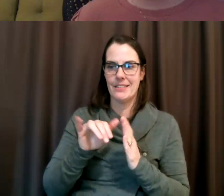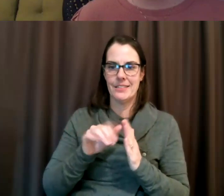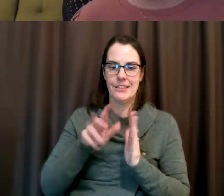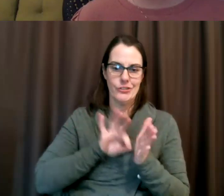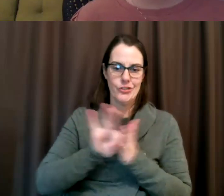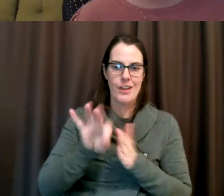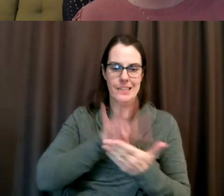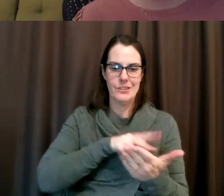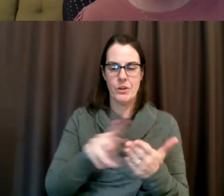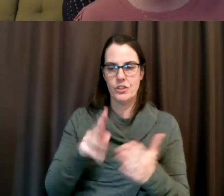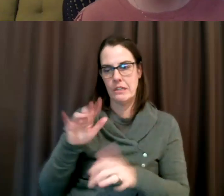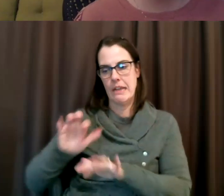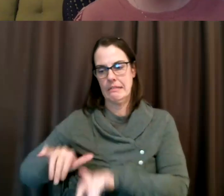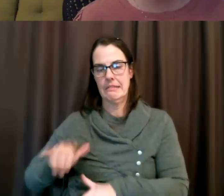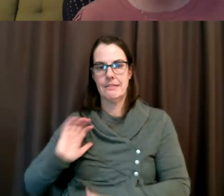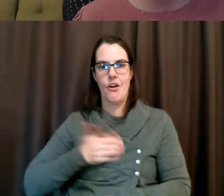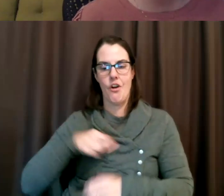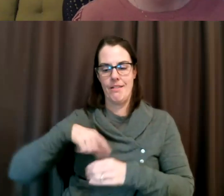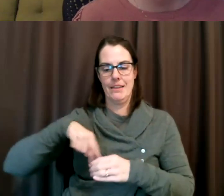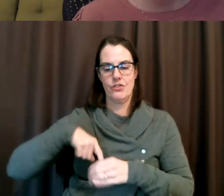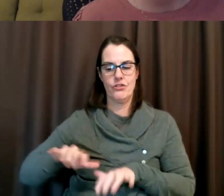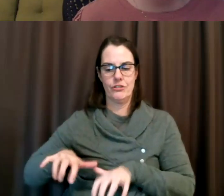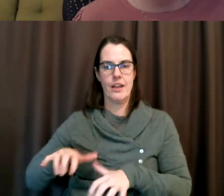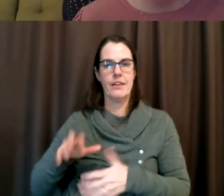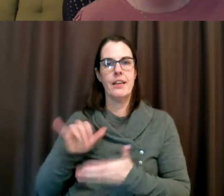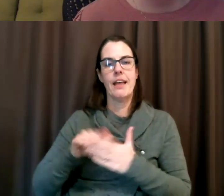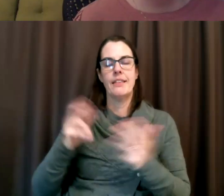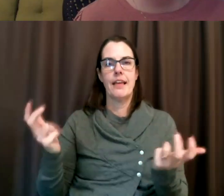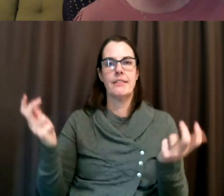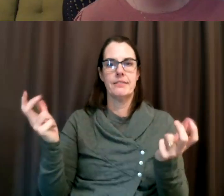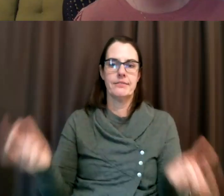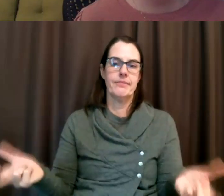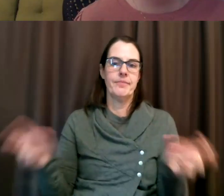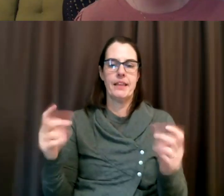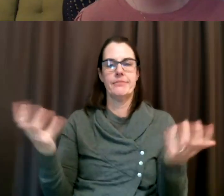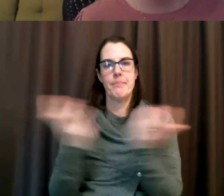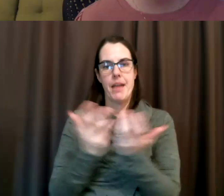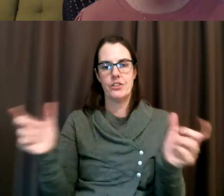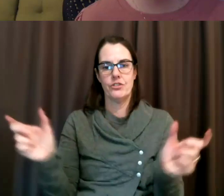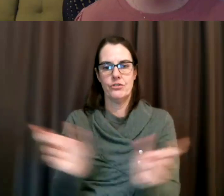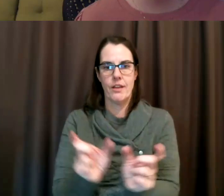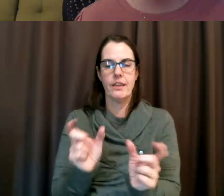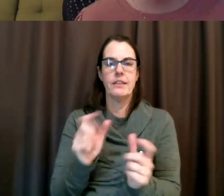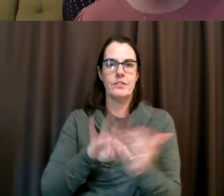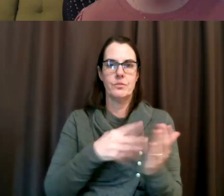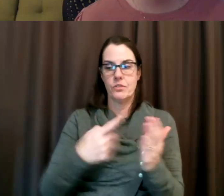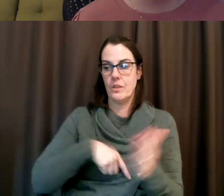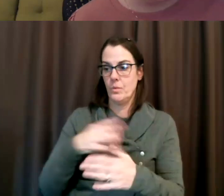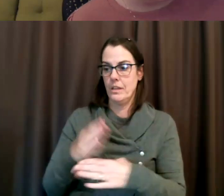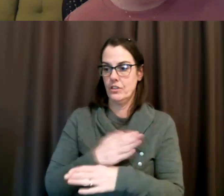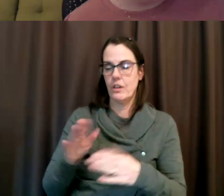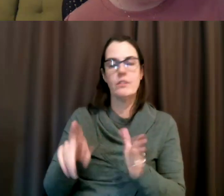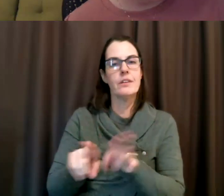in our internal chat that the match tracking spreadsheet that we shared in the chat box is also a dual